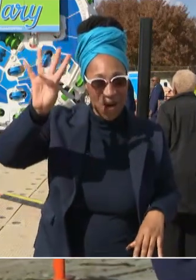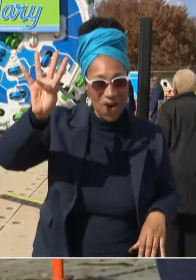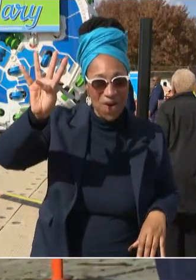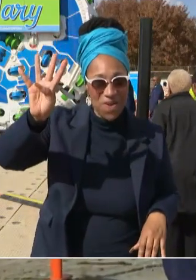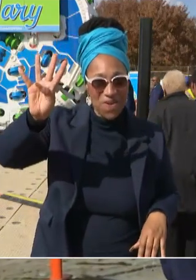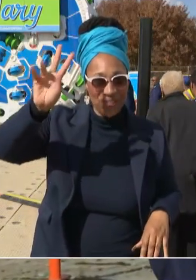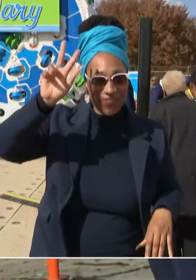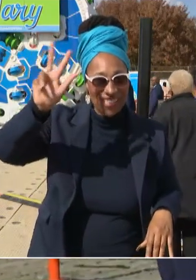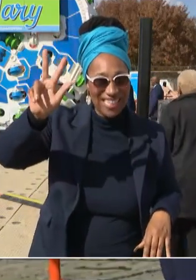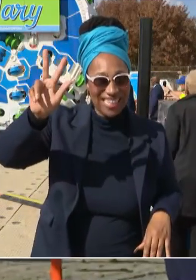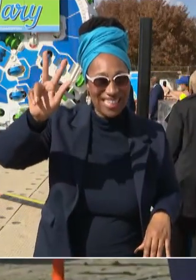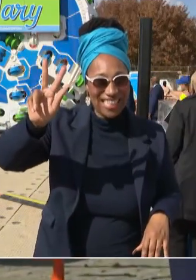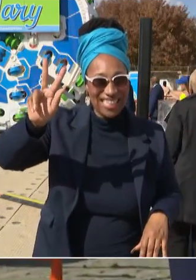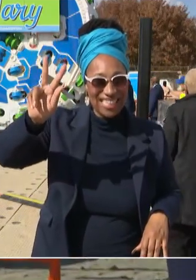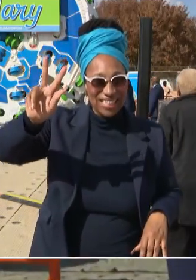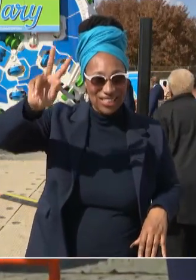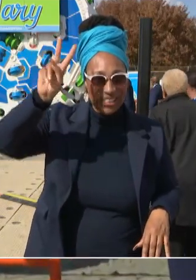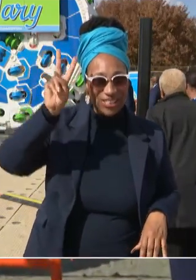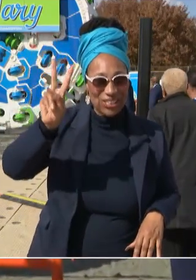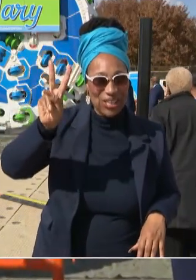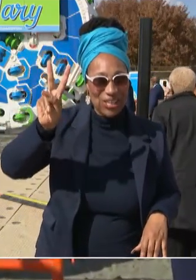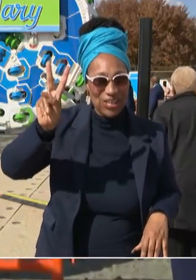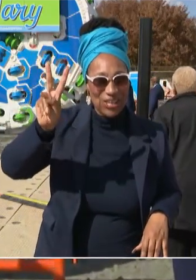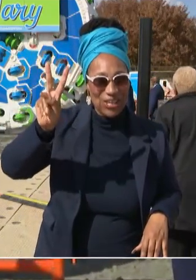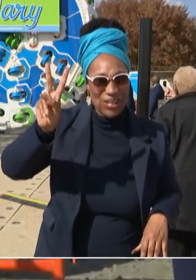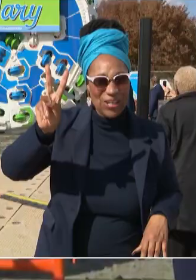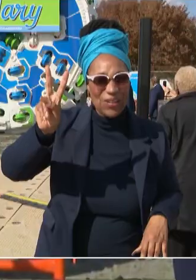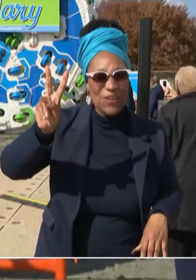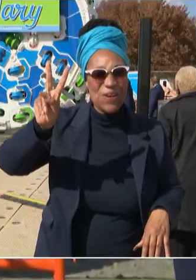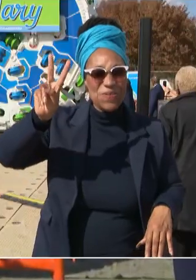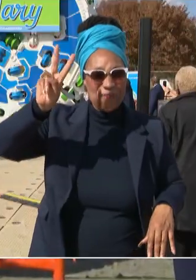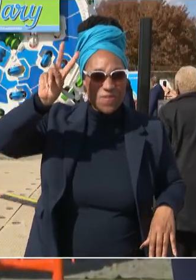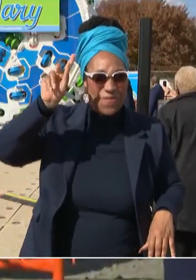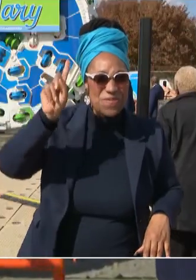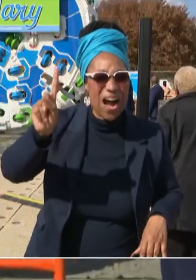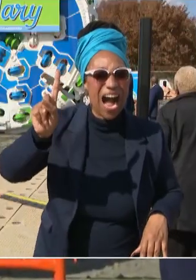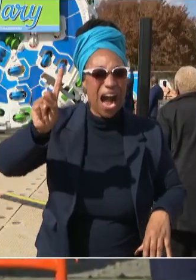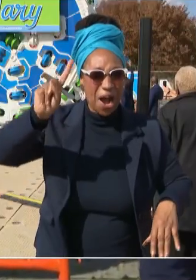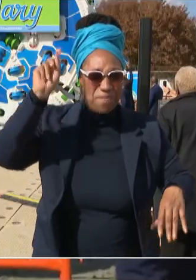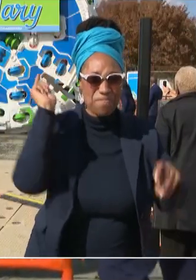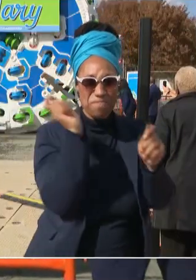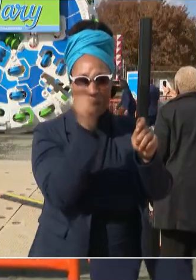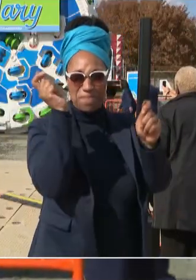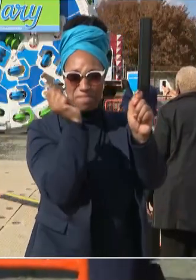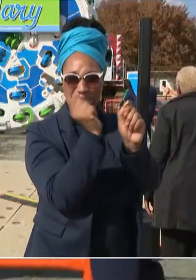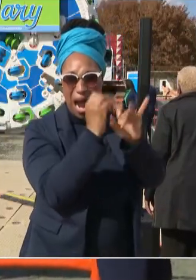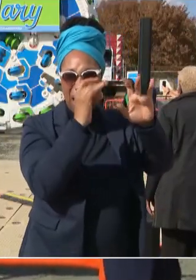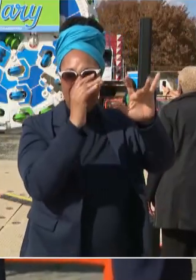4, 3, 2, 1.